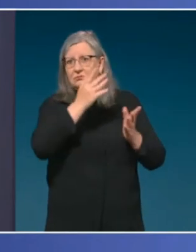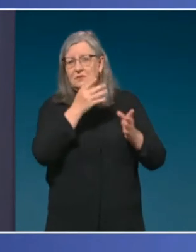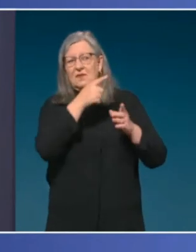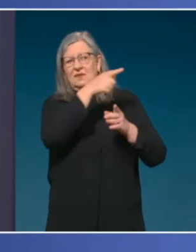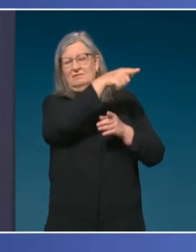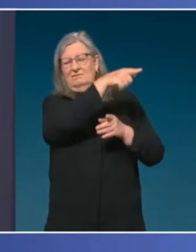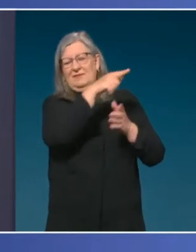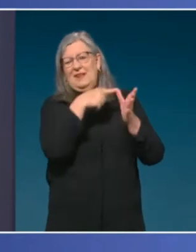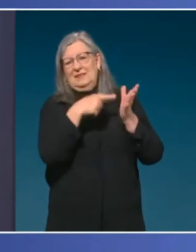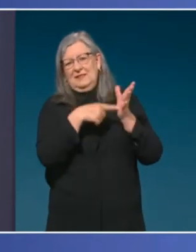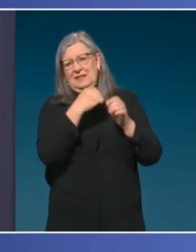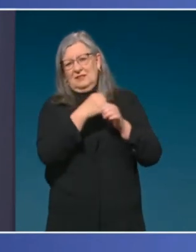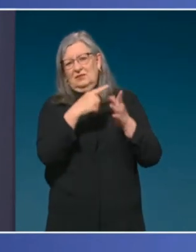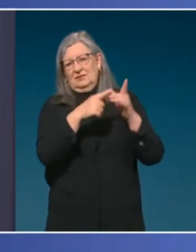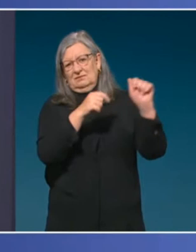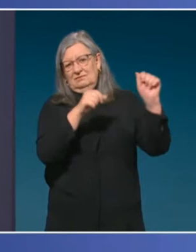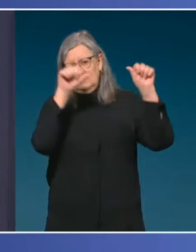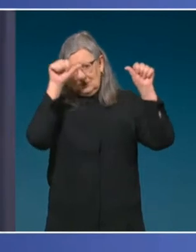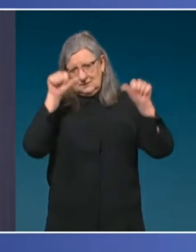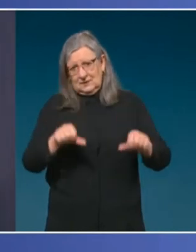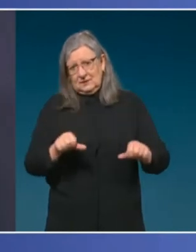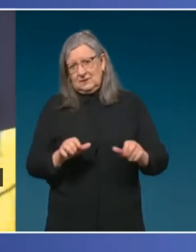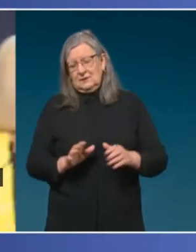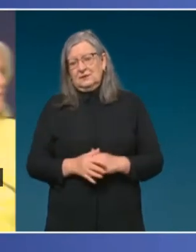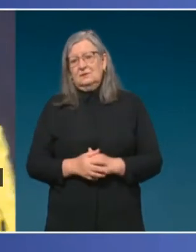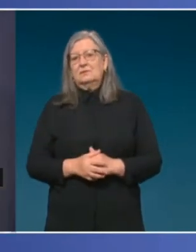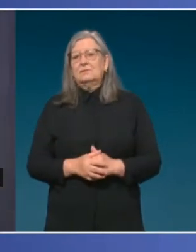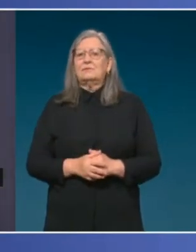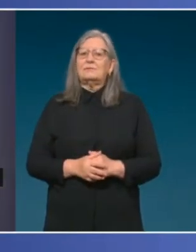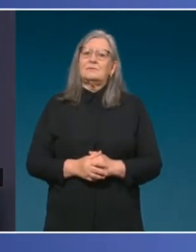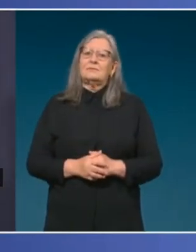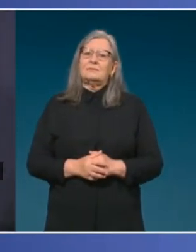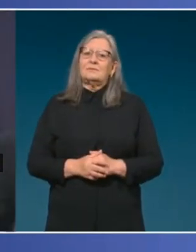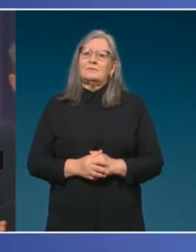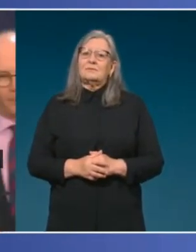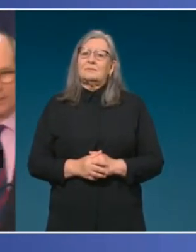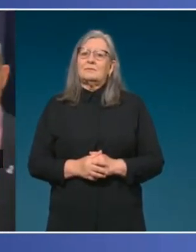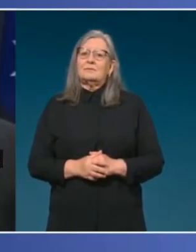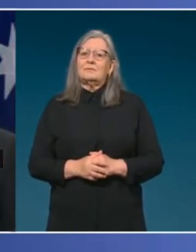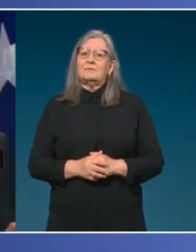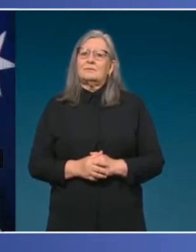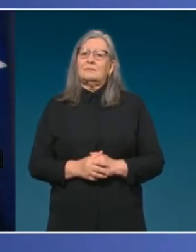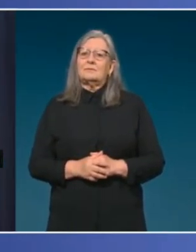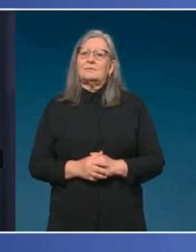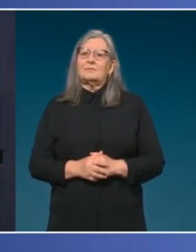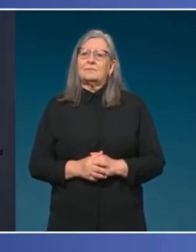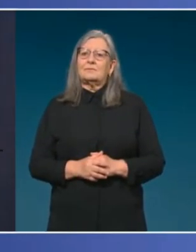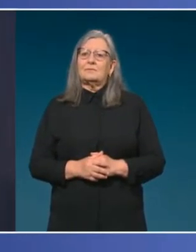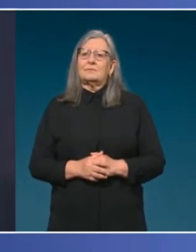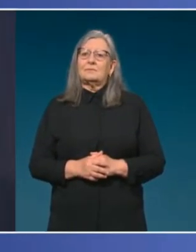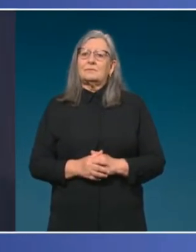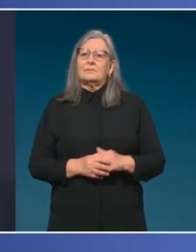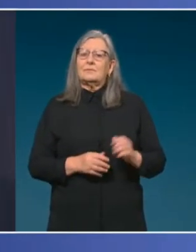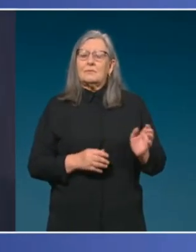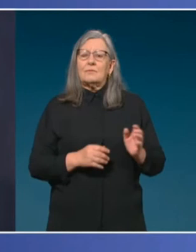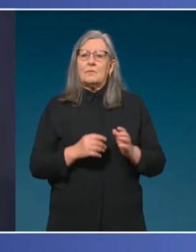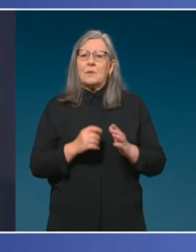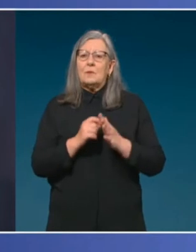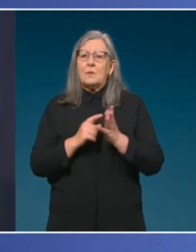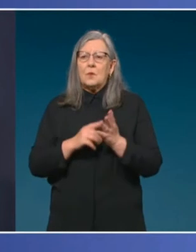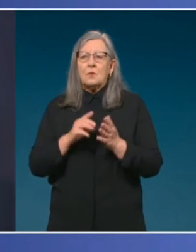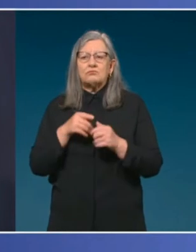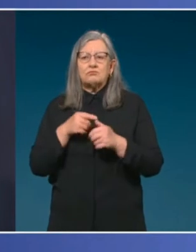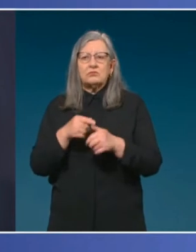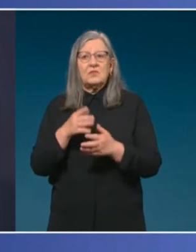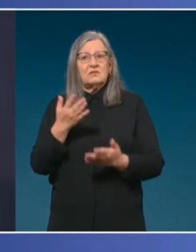very closely. Paul? So I think this is, again, we need to be cognizant of